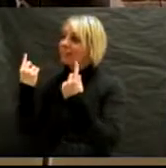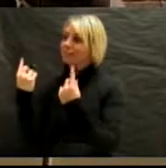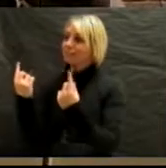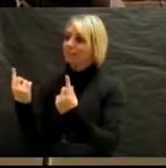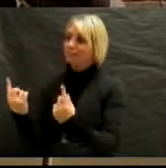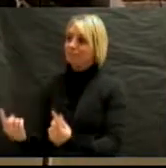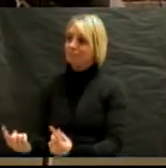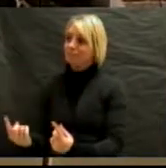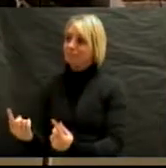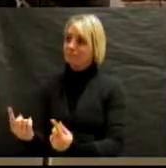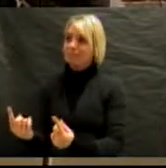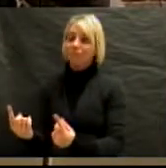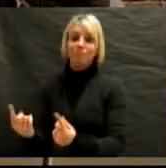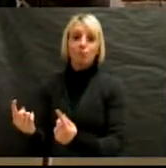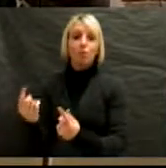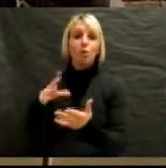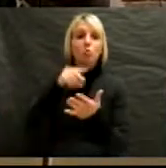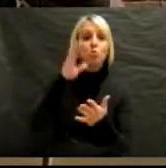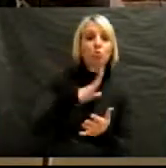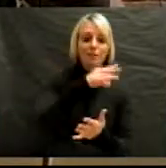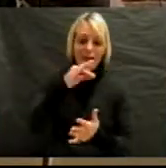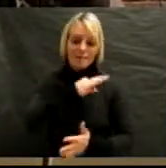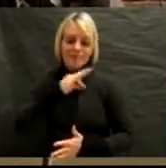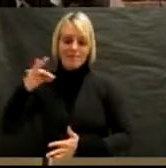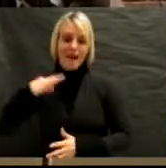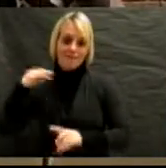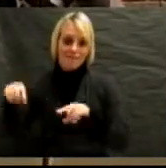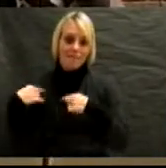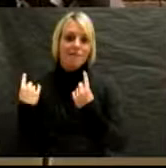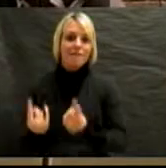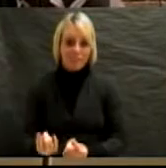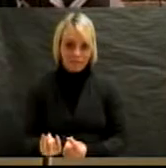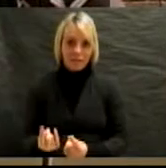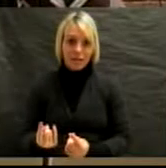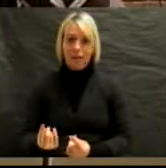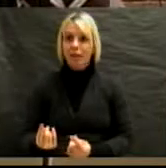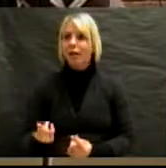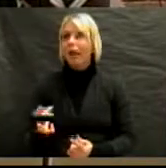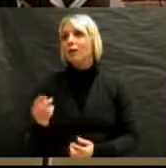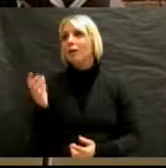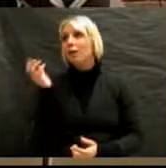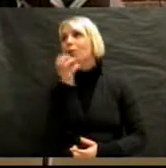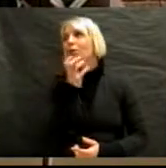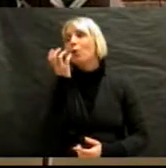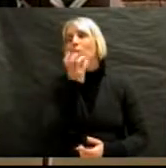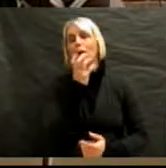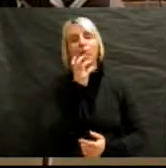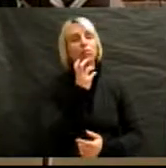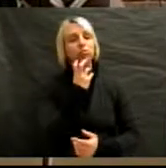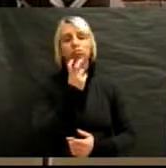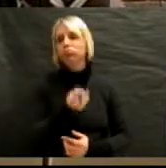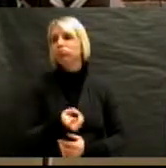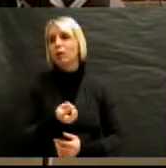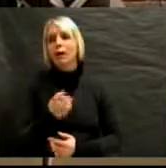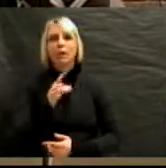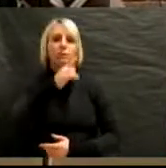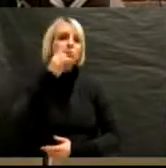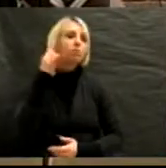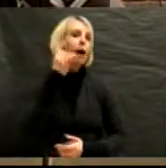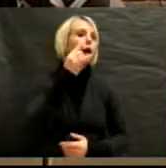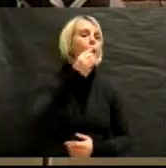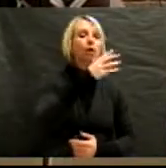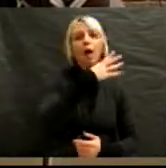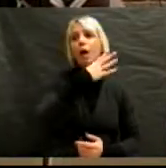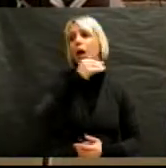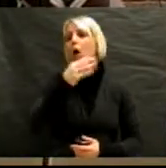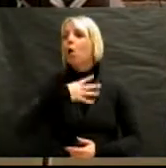it's like I said, it's just amazing. It's black and white, and then it says Faribault Falcons in green, but that's